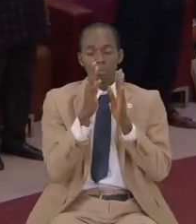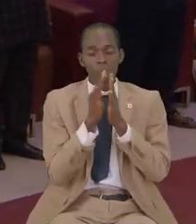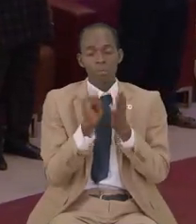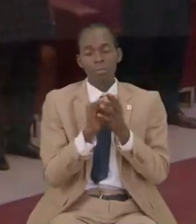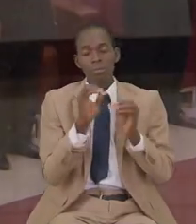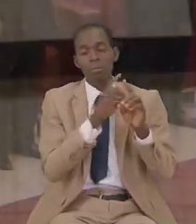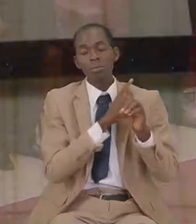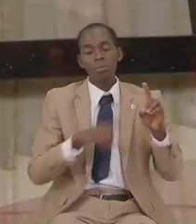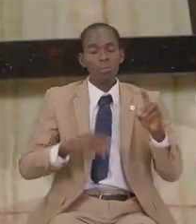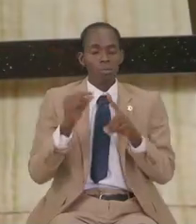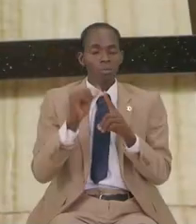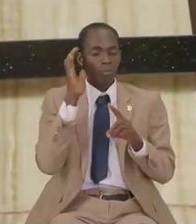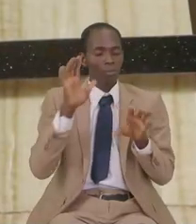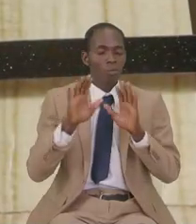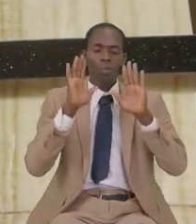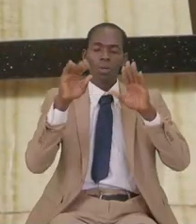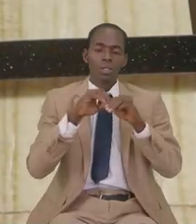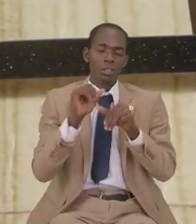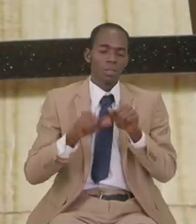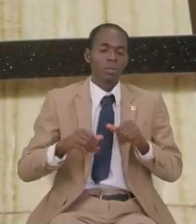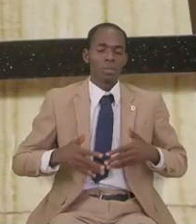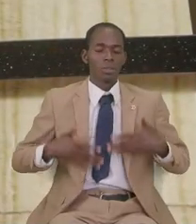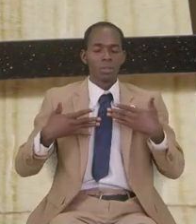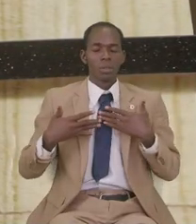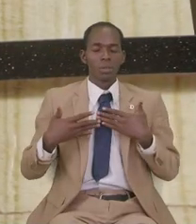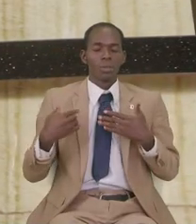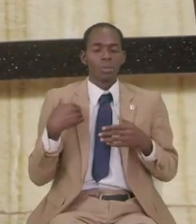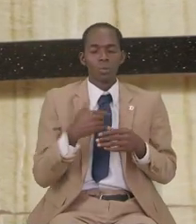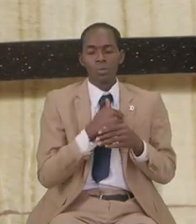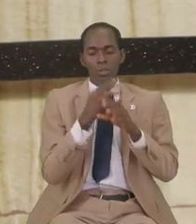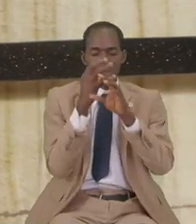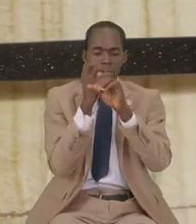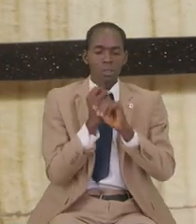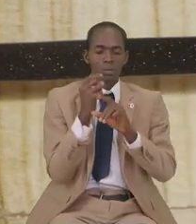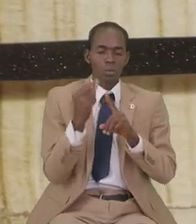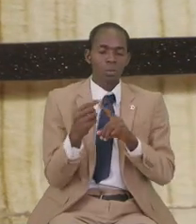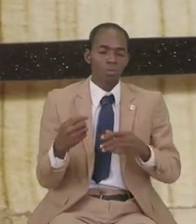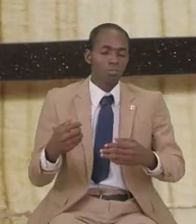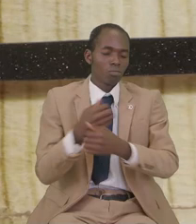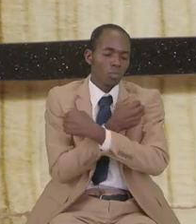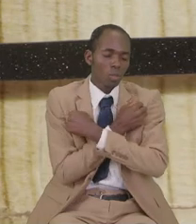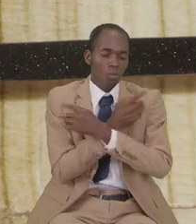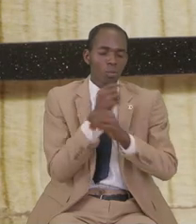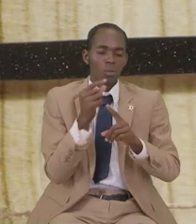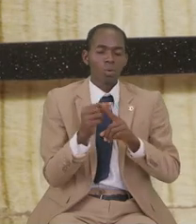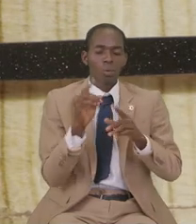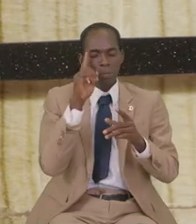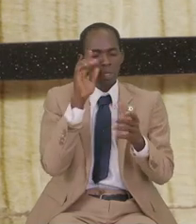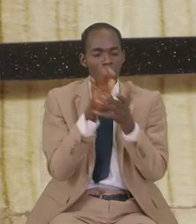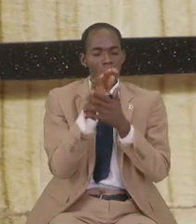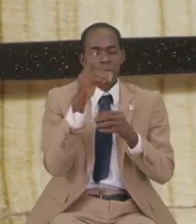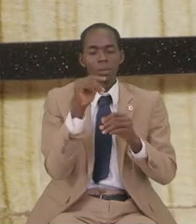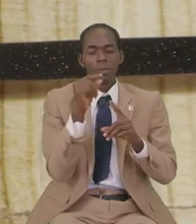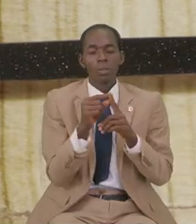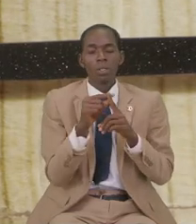that your word will do wonders in every life. We receive the word, we embrace the word, we believe the